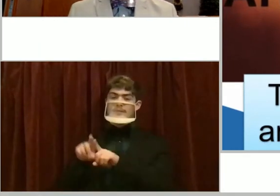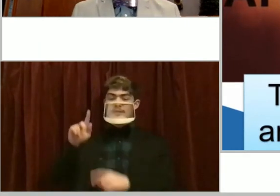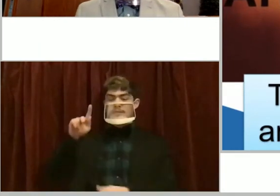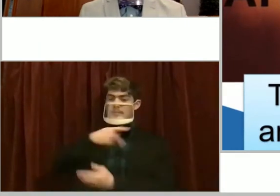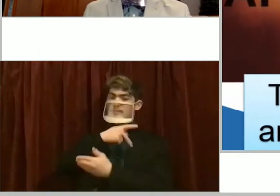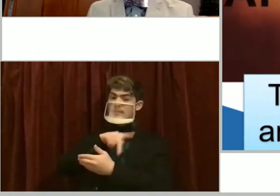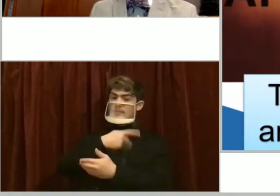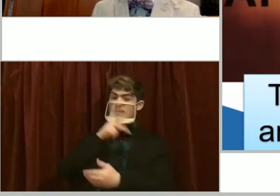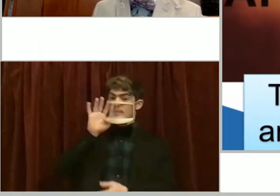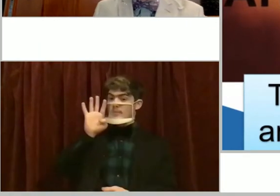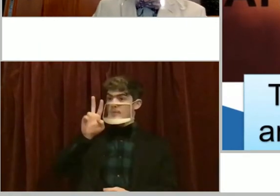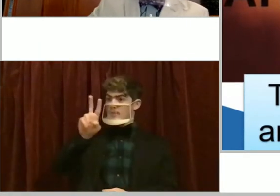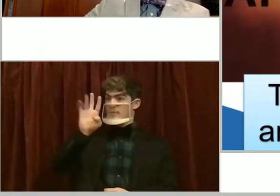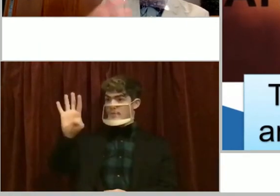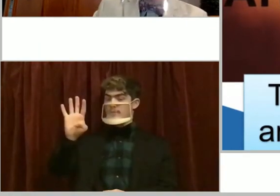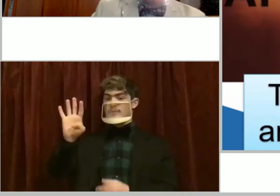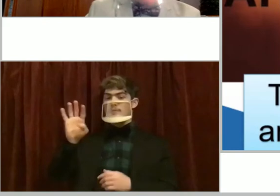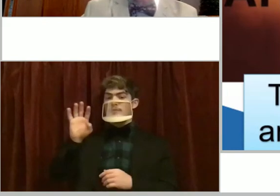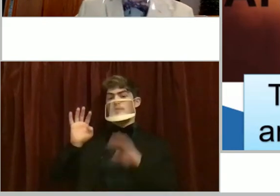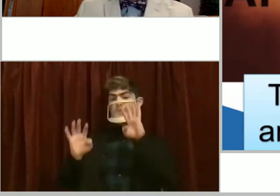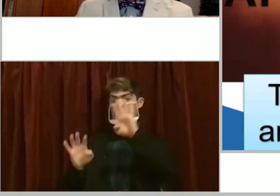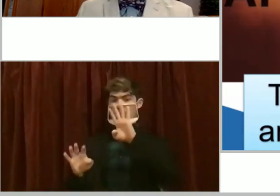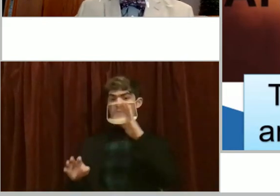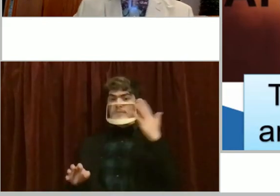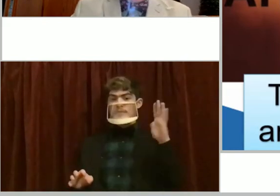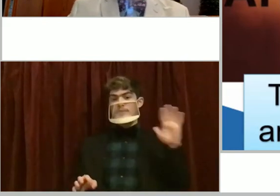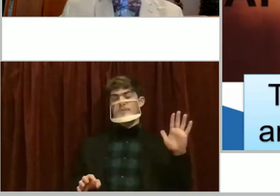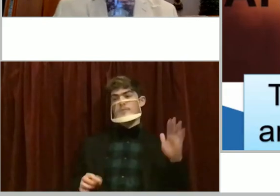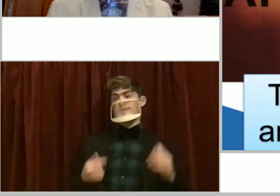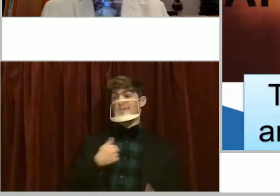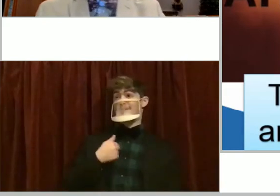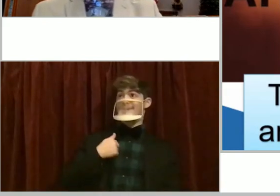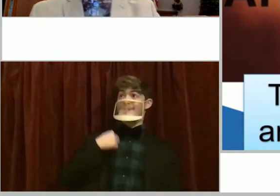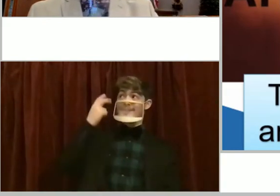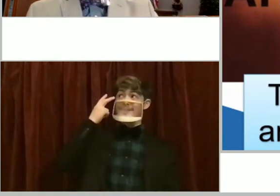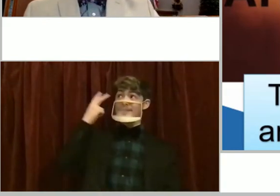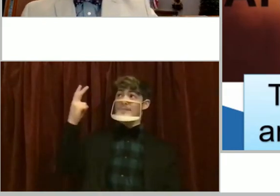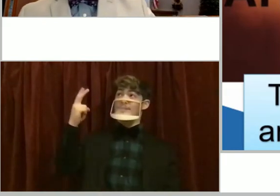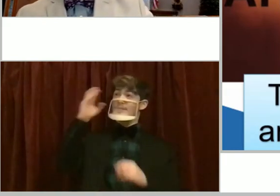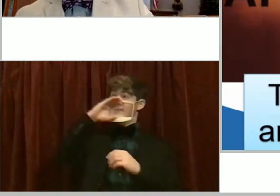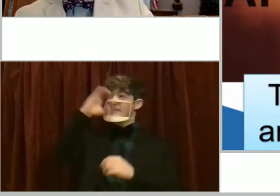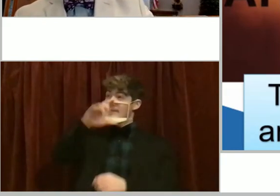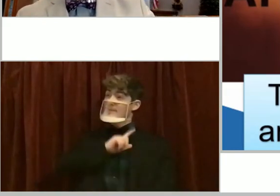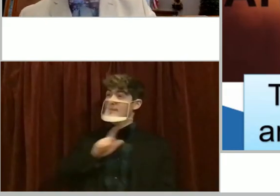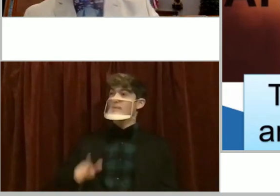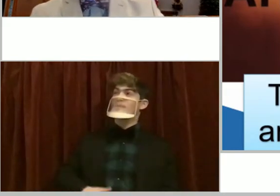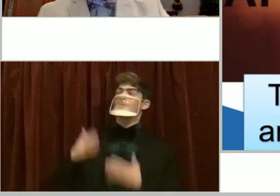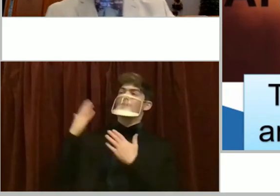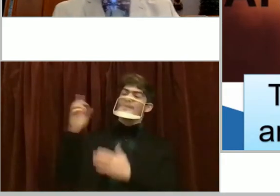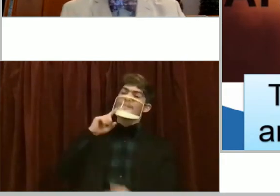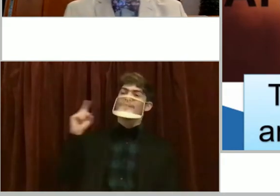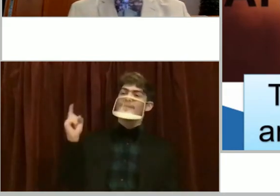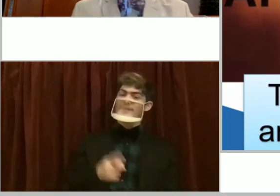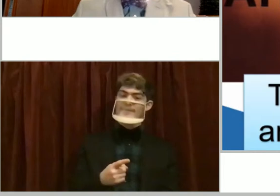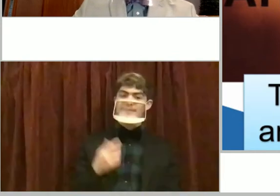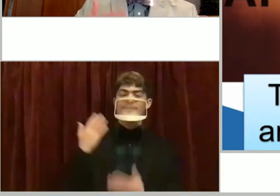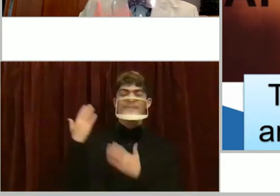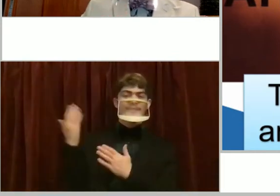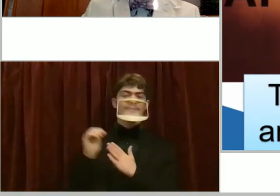says here, starting in verse 4, I sought the Lord and he answered me. He delivered me from all my